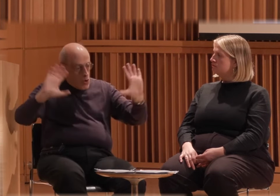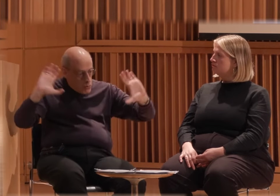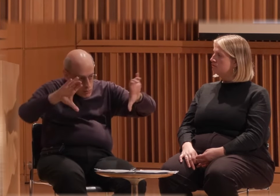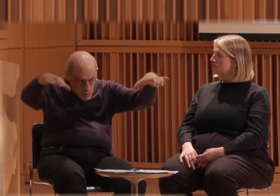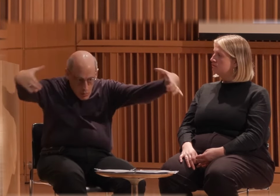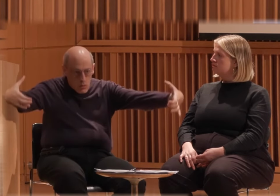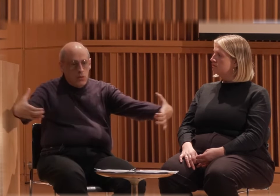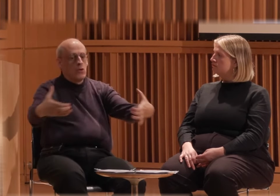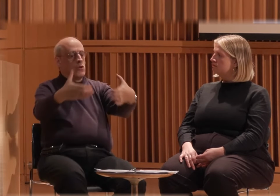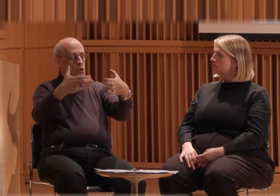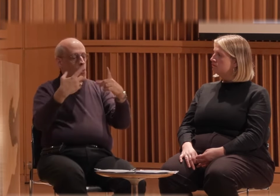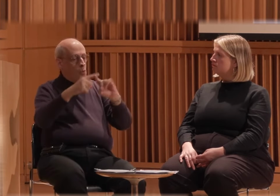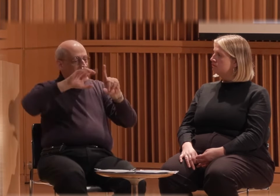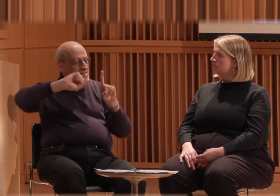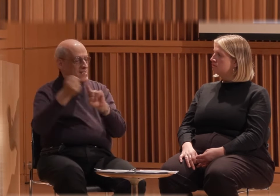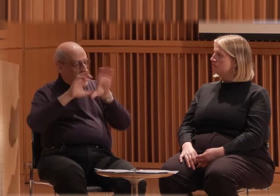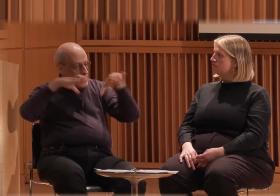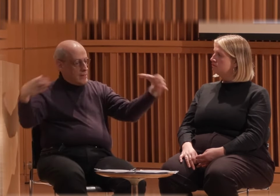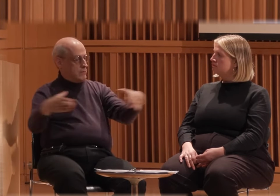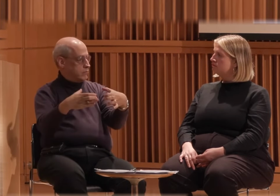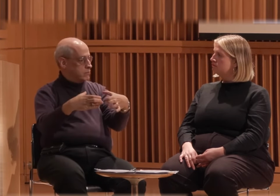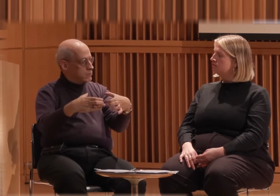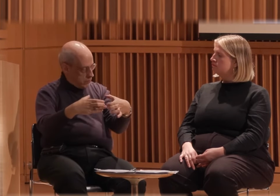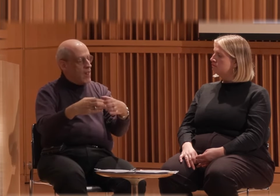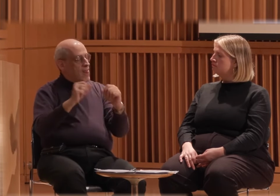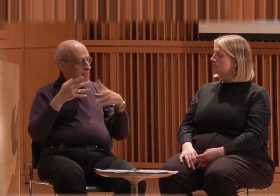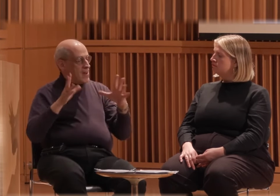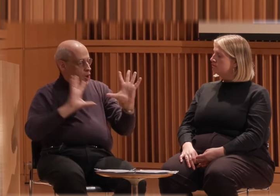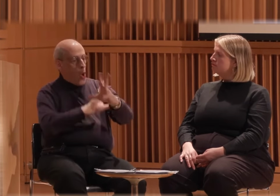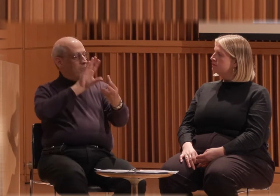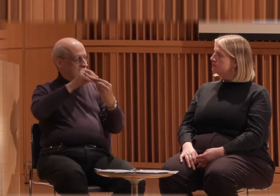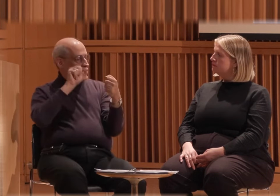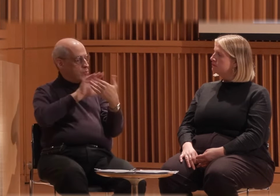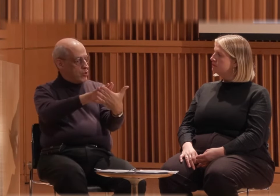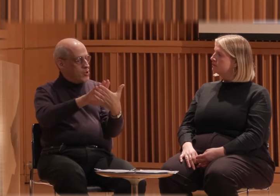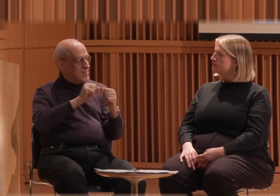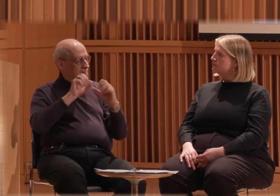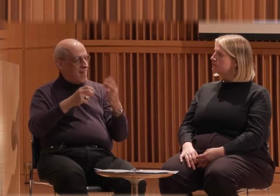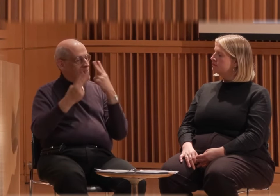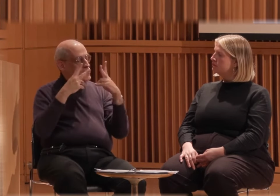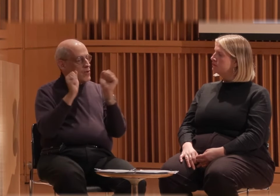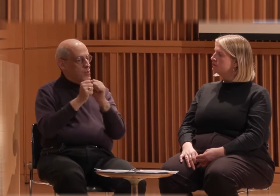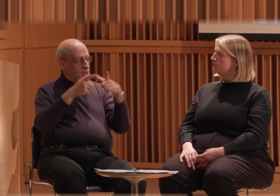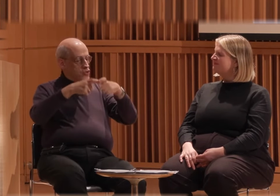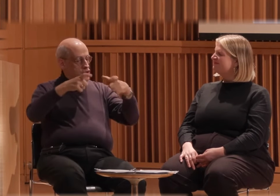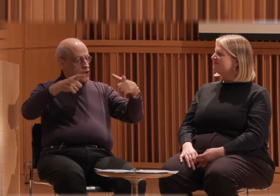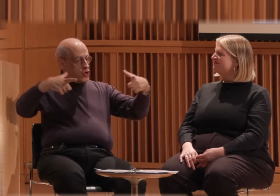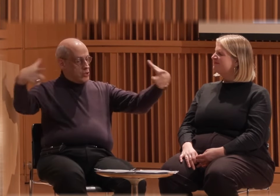broader sort of society. I think the health in all policies approach is best visualized with concentric